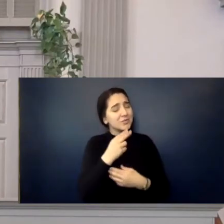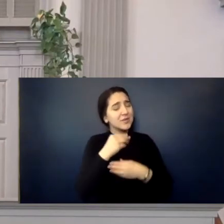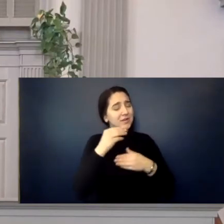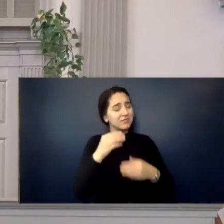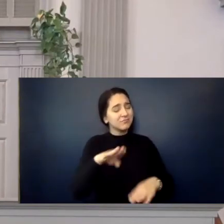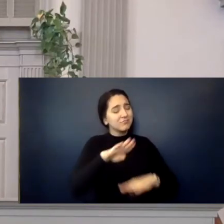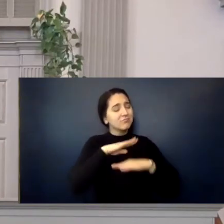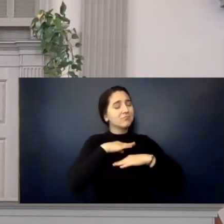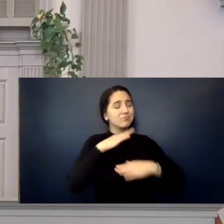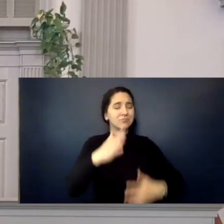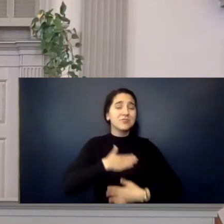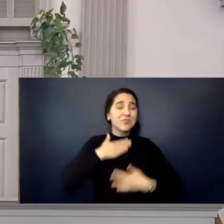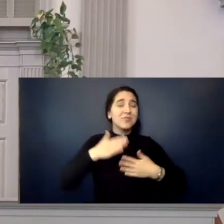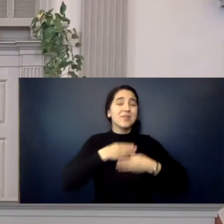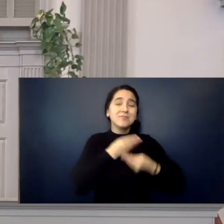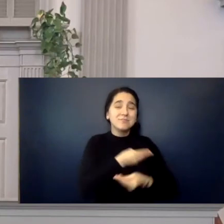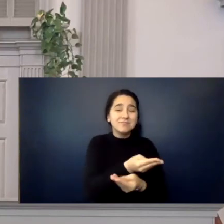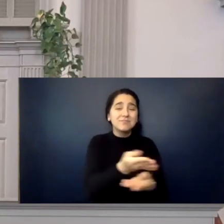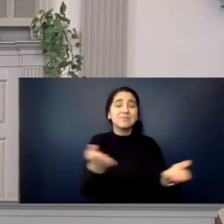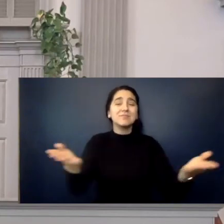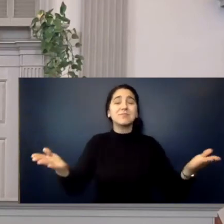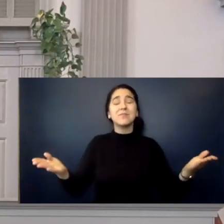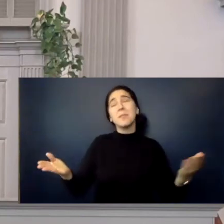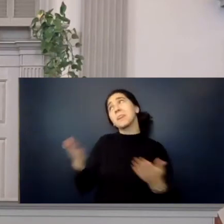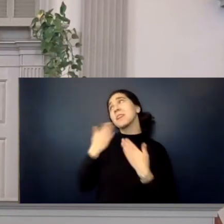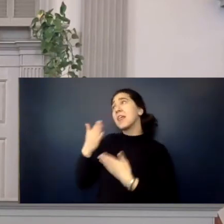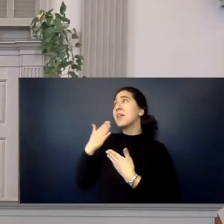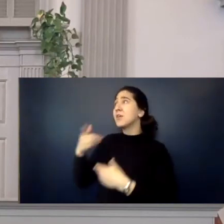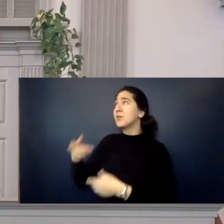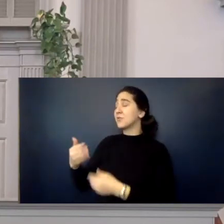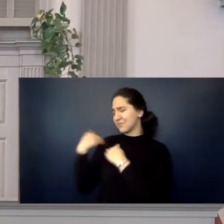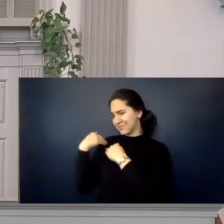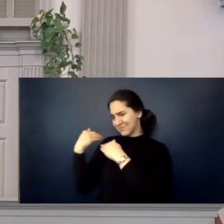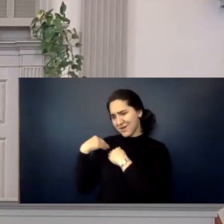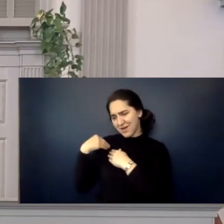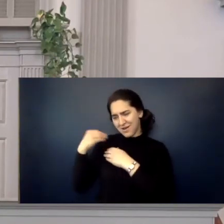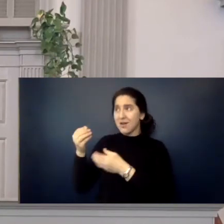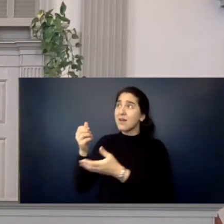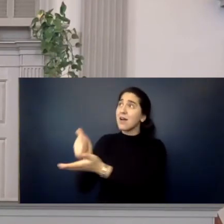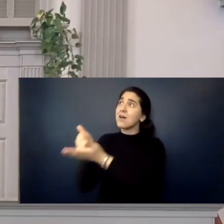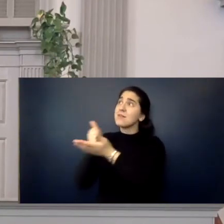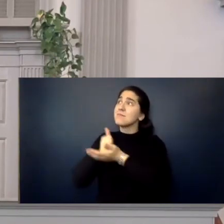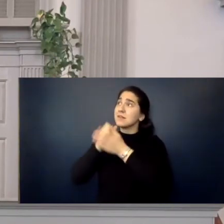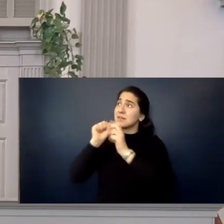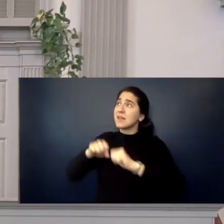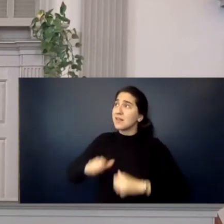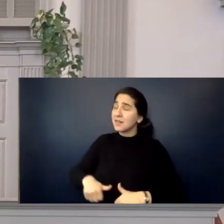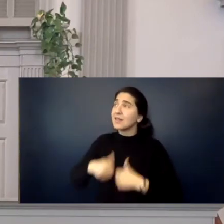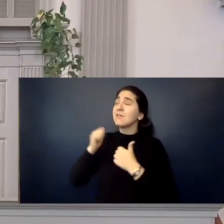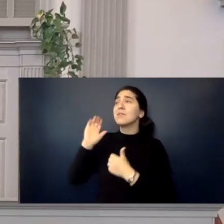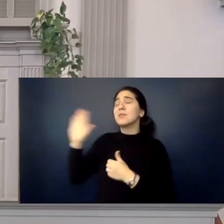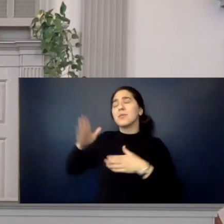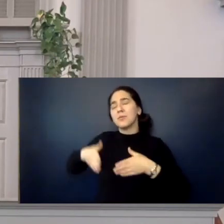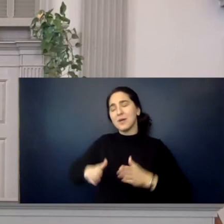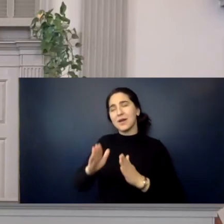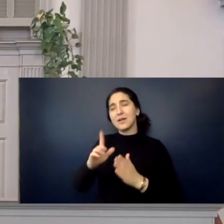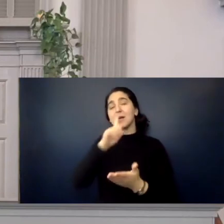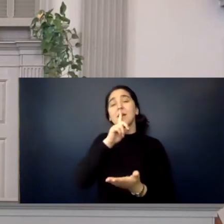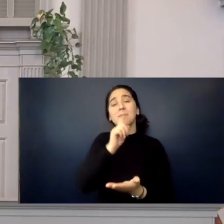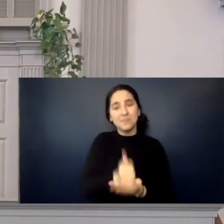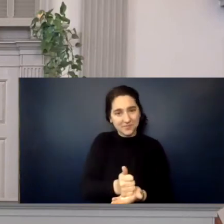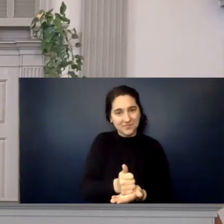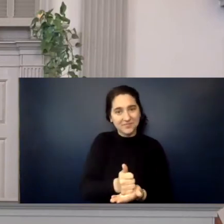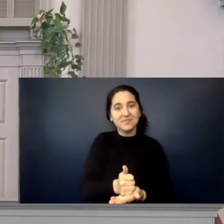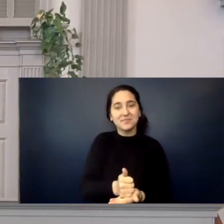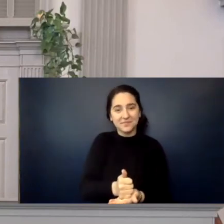sweetness, sustenance and joy. Thank you for this reminder. Help us to live in